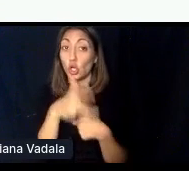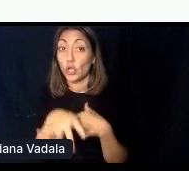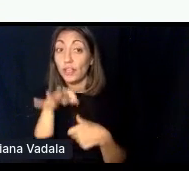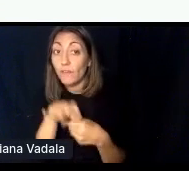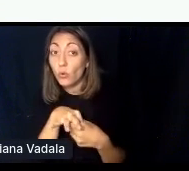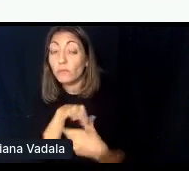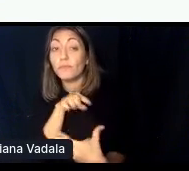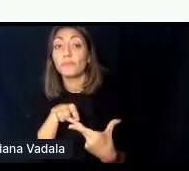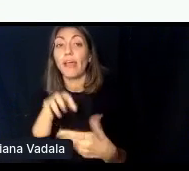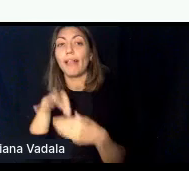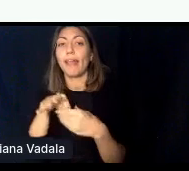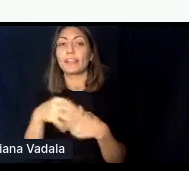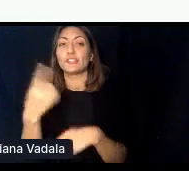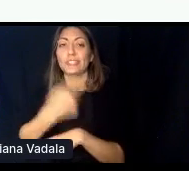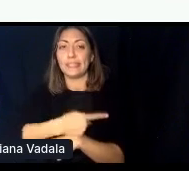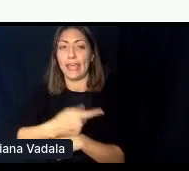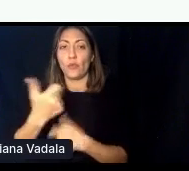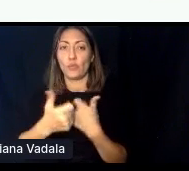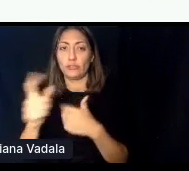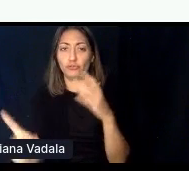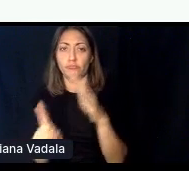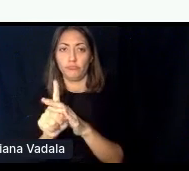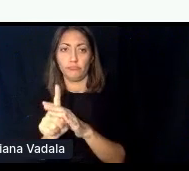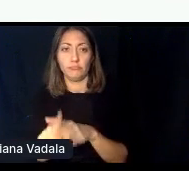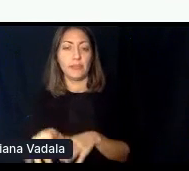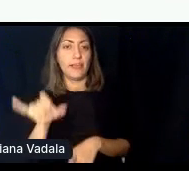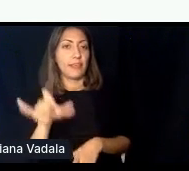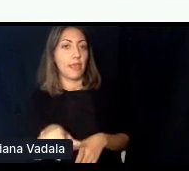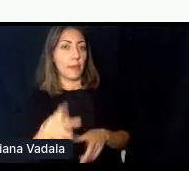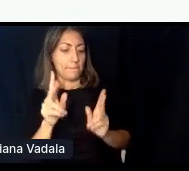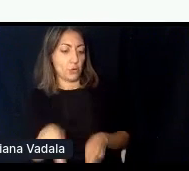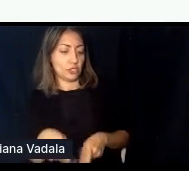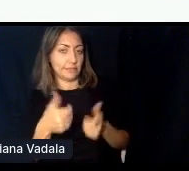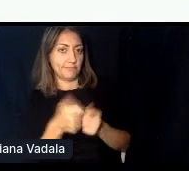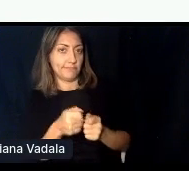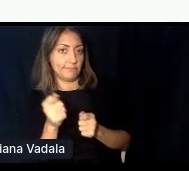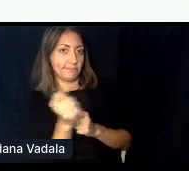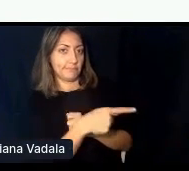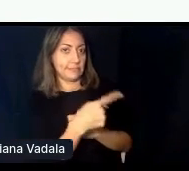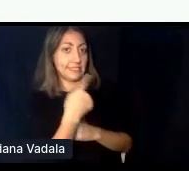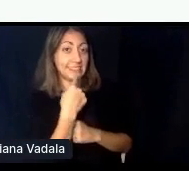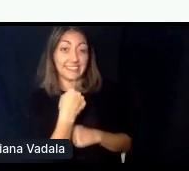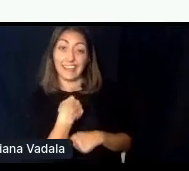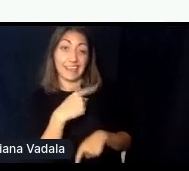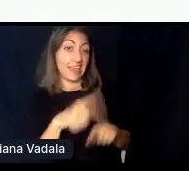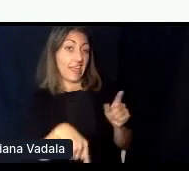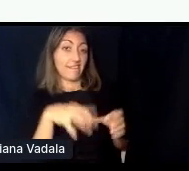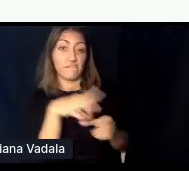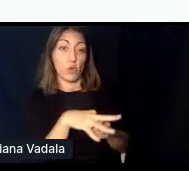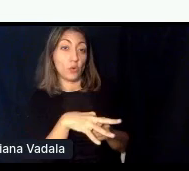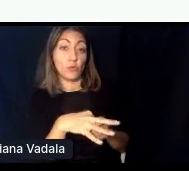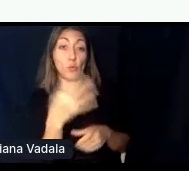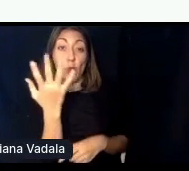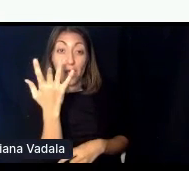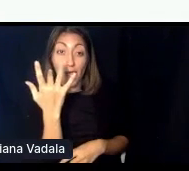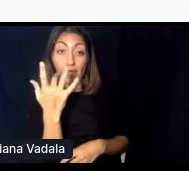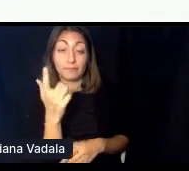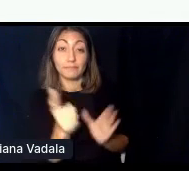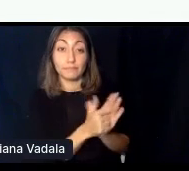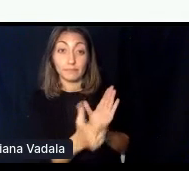person you're texting responds, "I can't vote. I have a felony on my record." What should be your